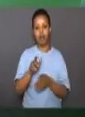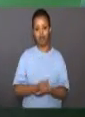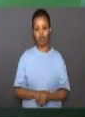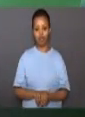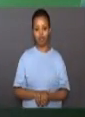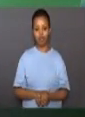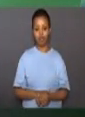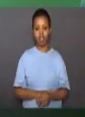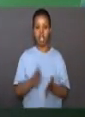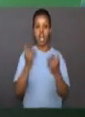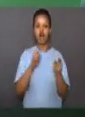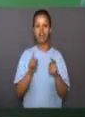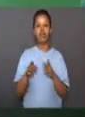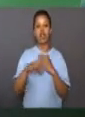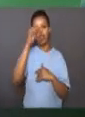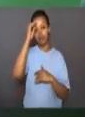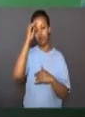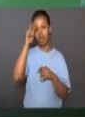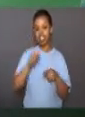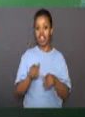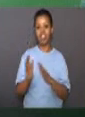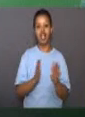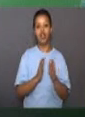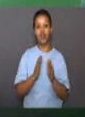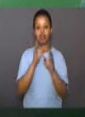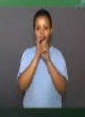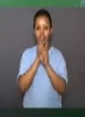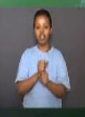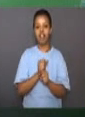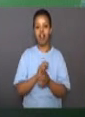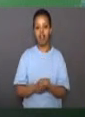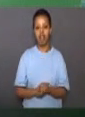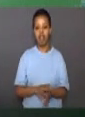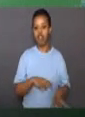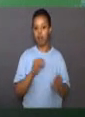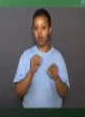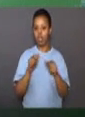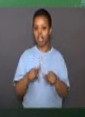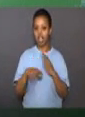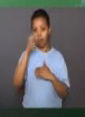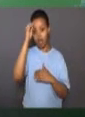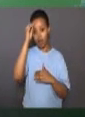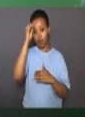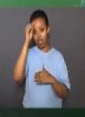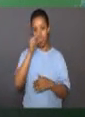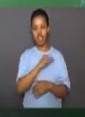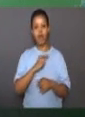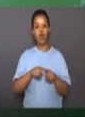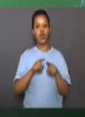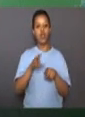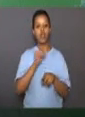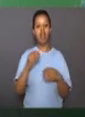We have reached the end of our lesson for today, students. We have learned about patterns of behavior